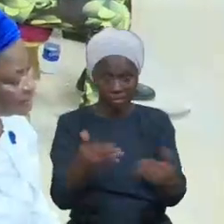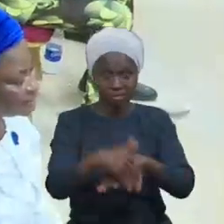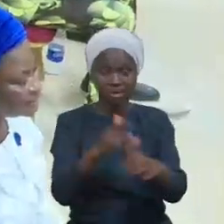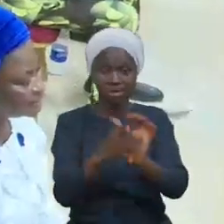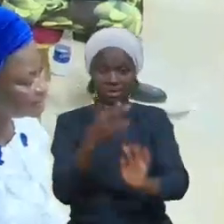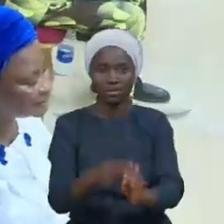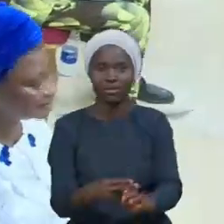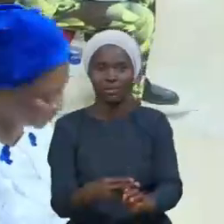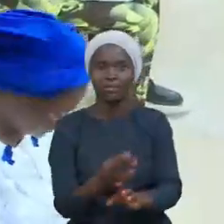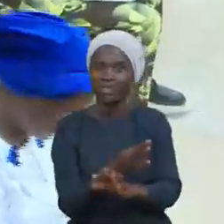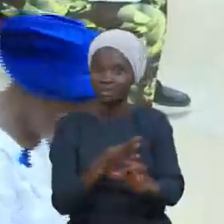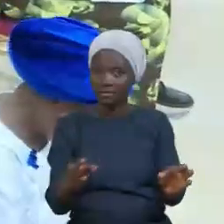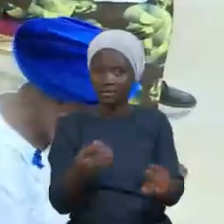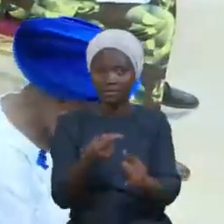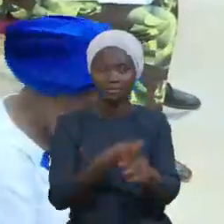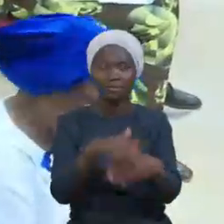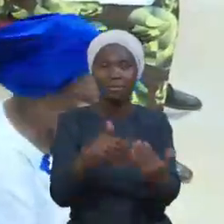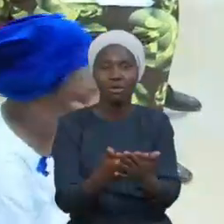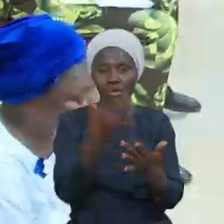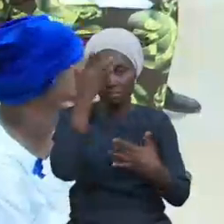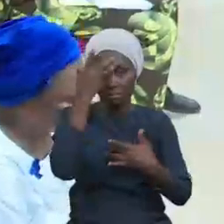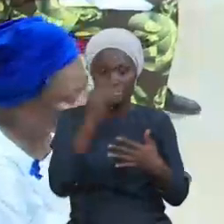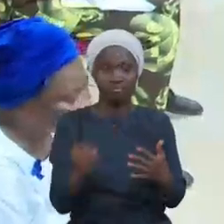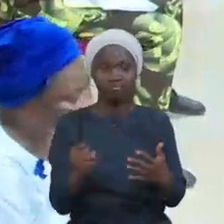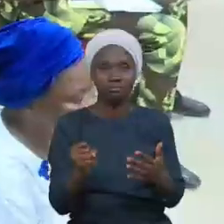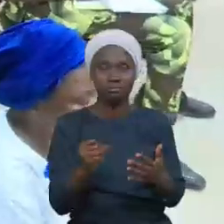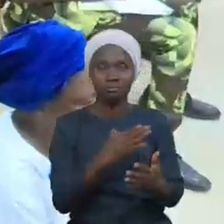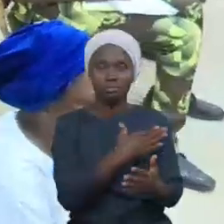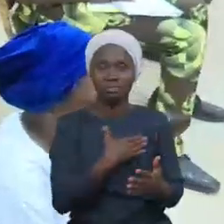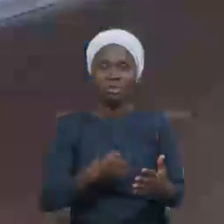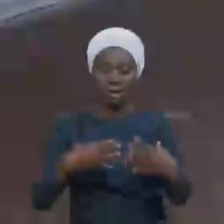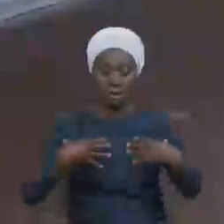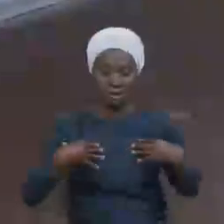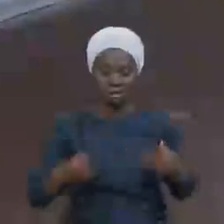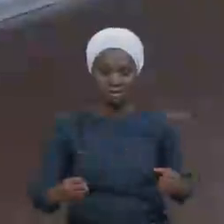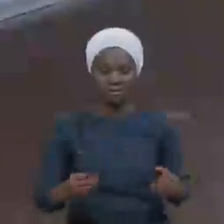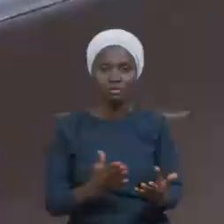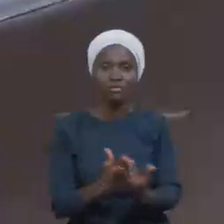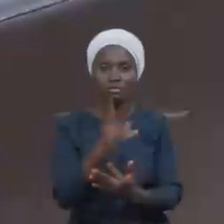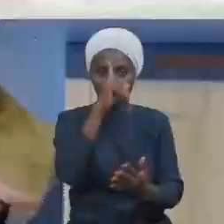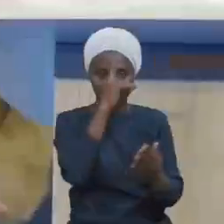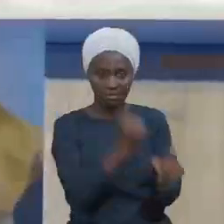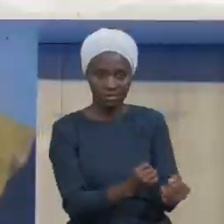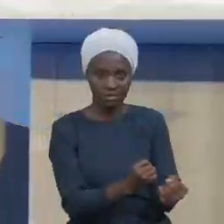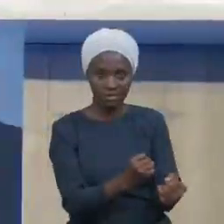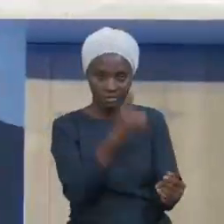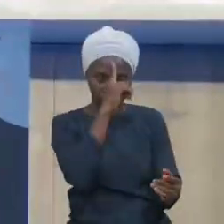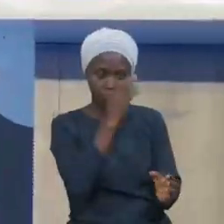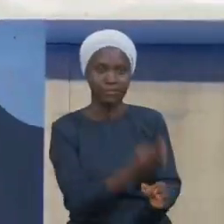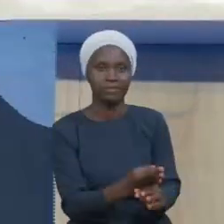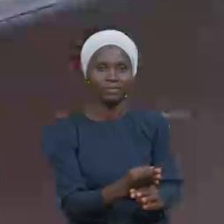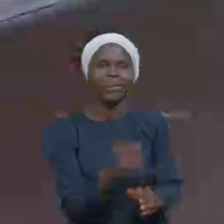from all sicknesses. Recovery through faith. Recovery. You